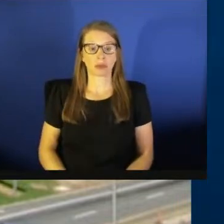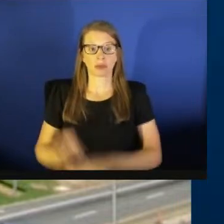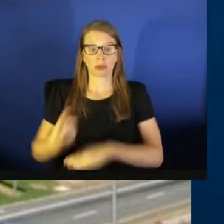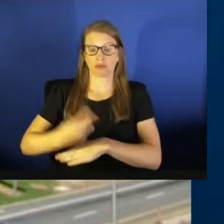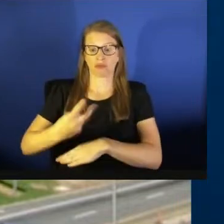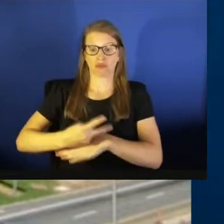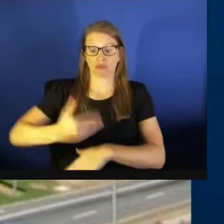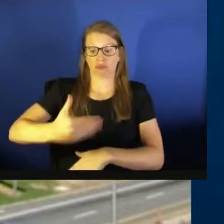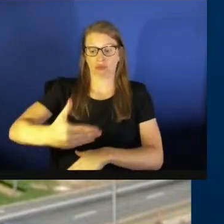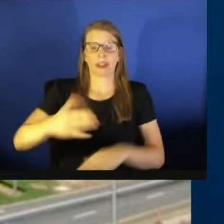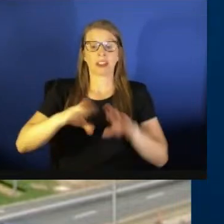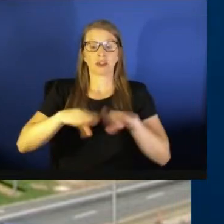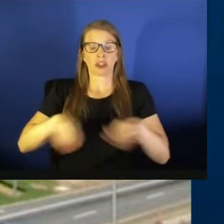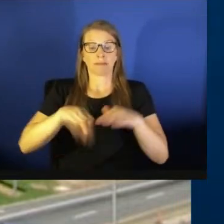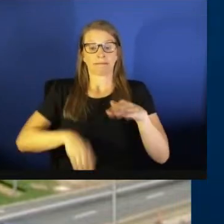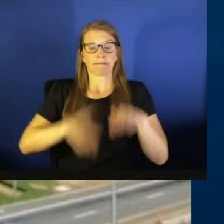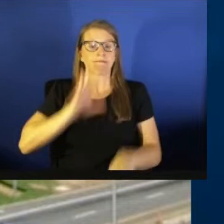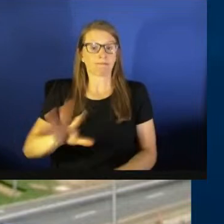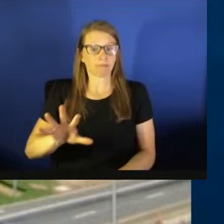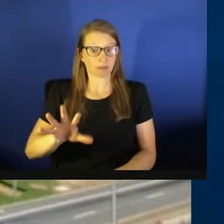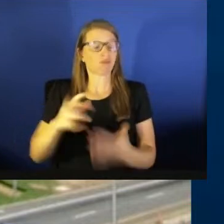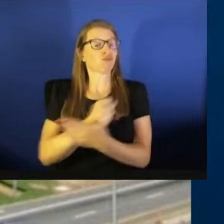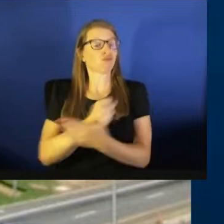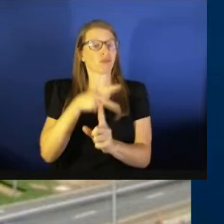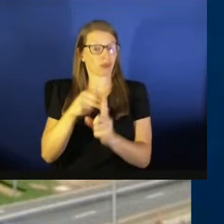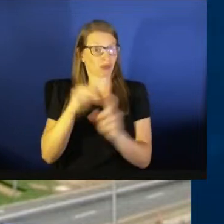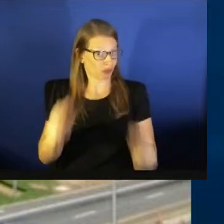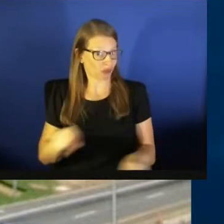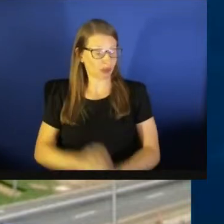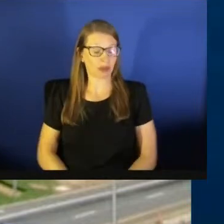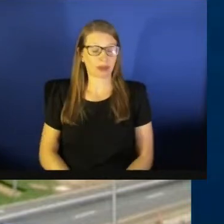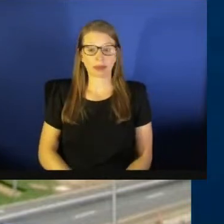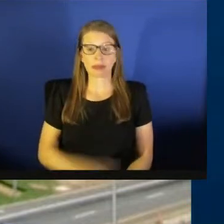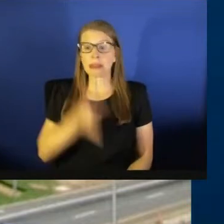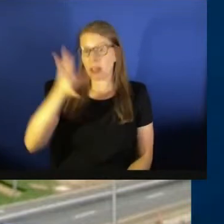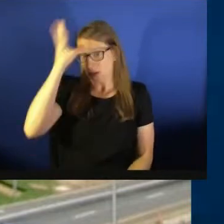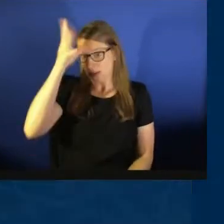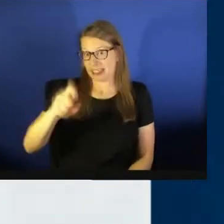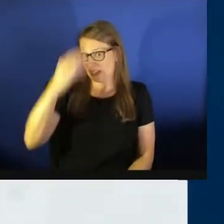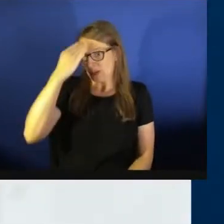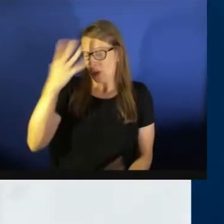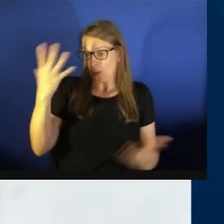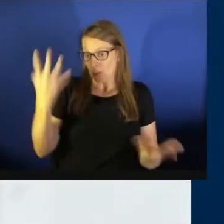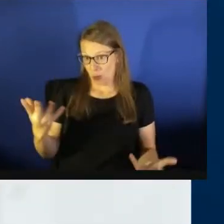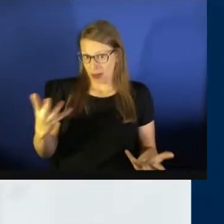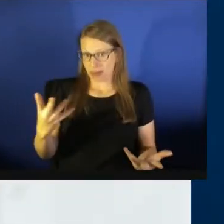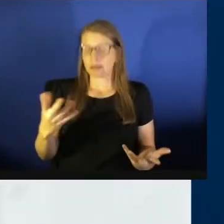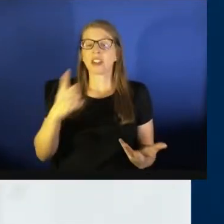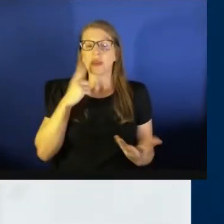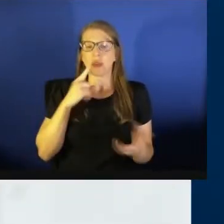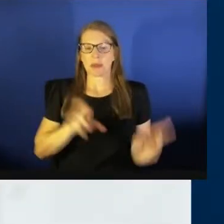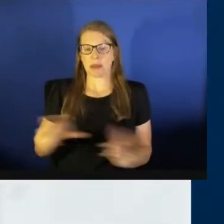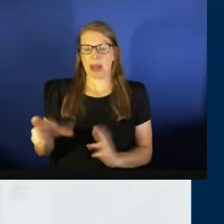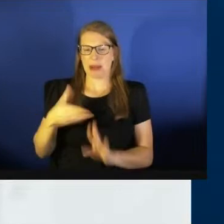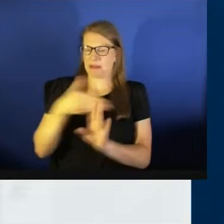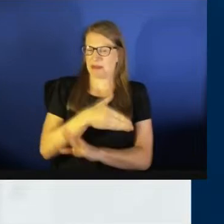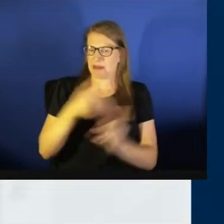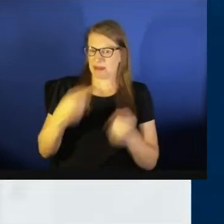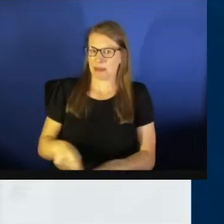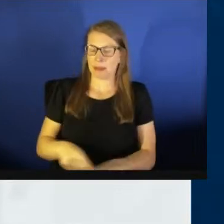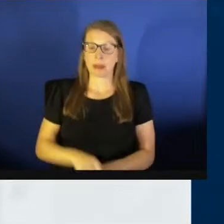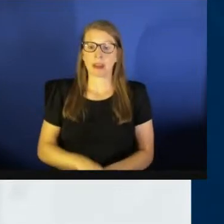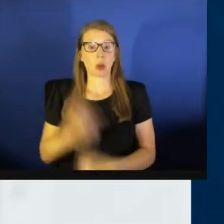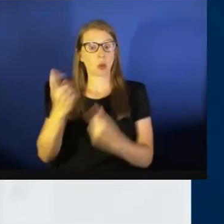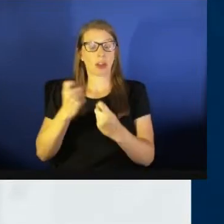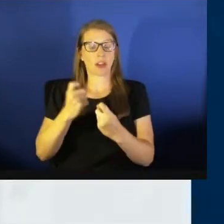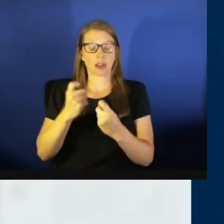age of 5 being able to get their vaccine. What parents need to know to prepare. Please send in your questions. They are very important to